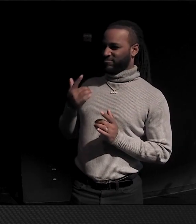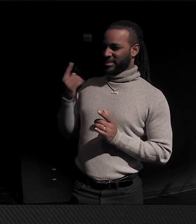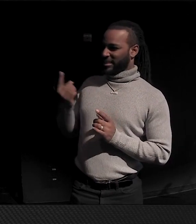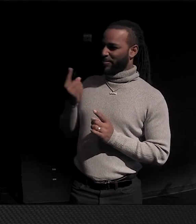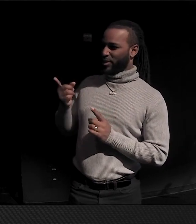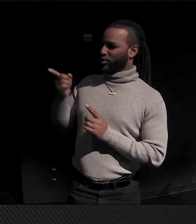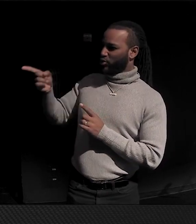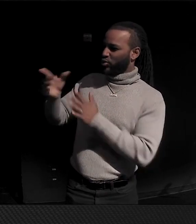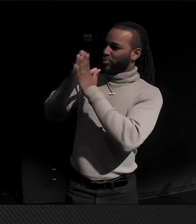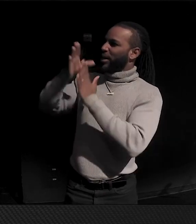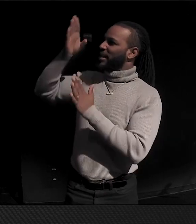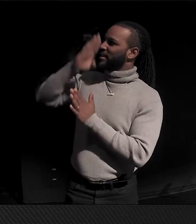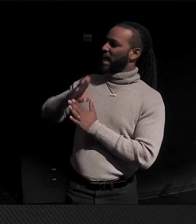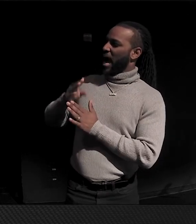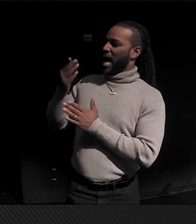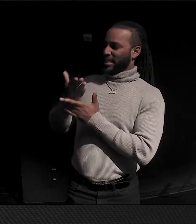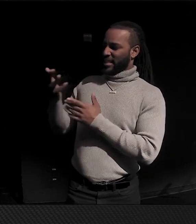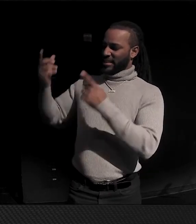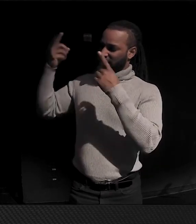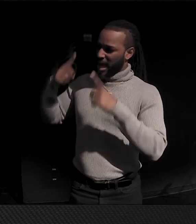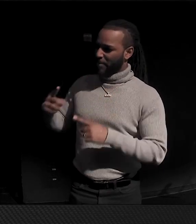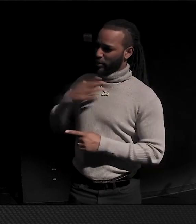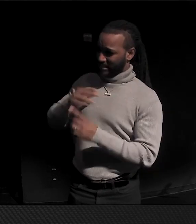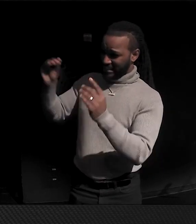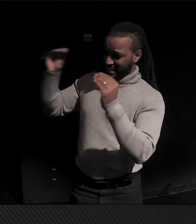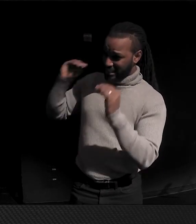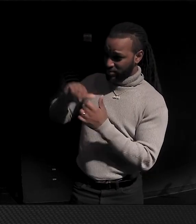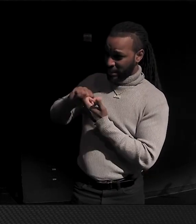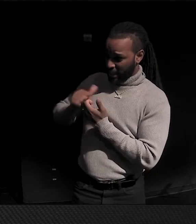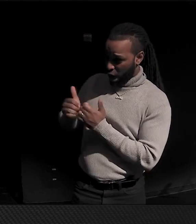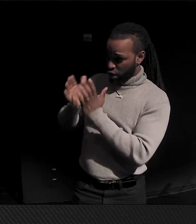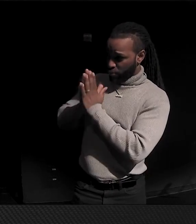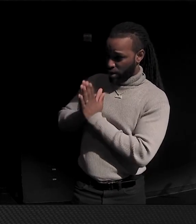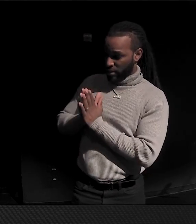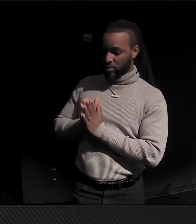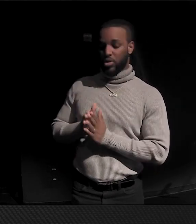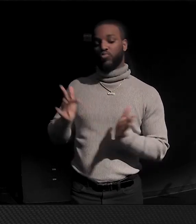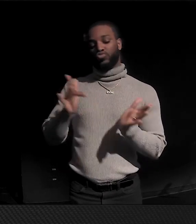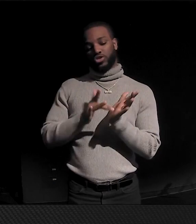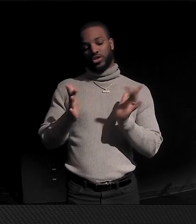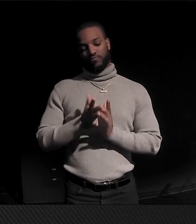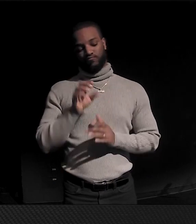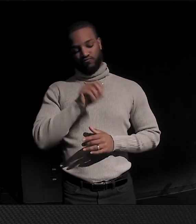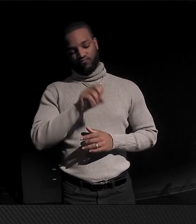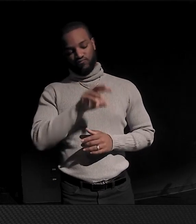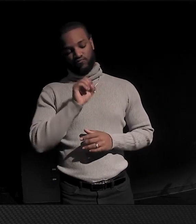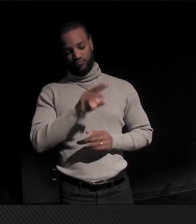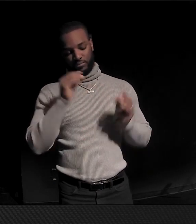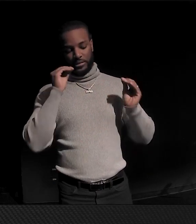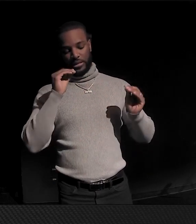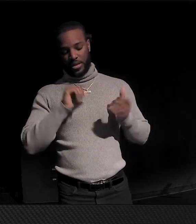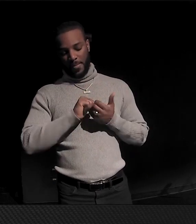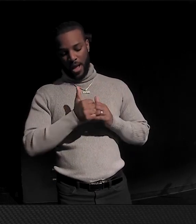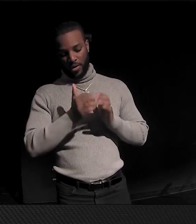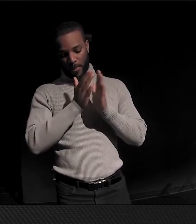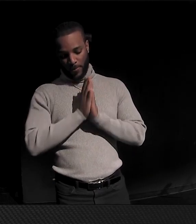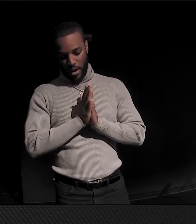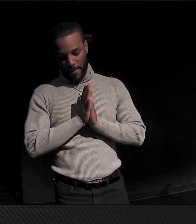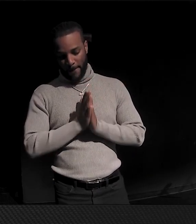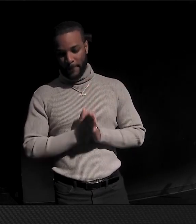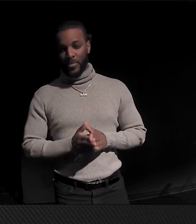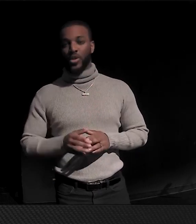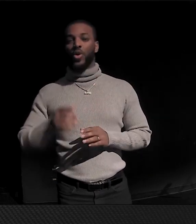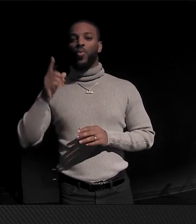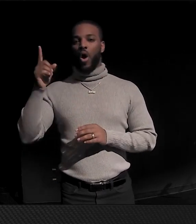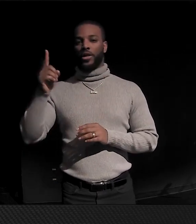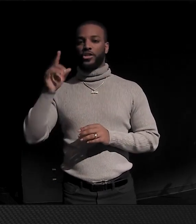that they didn't experience. So Jesus teaches them how to pray. And in the context of teaching them how to pray, one of them is in the Sermon on